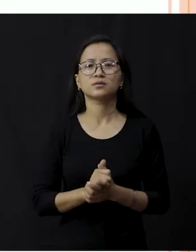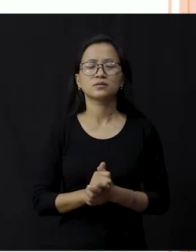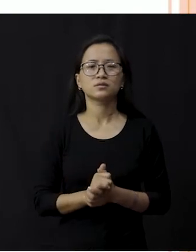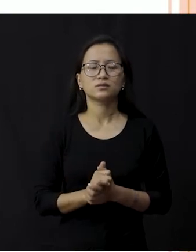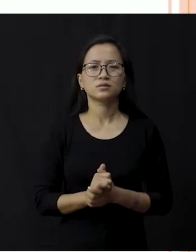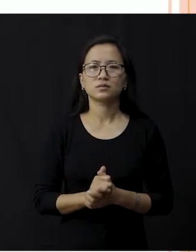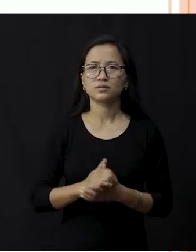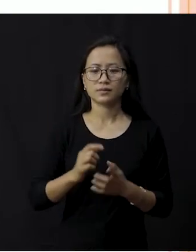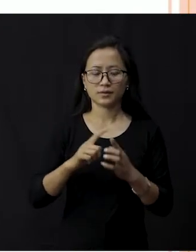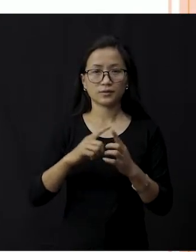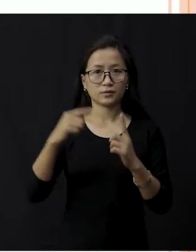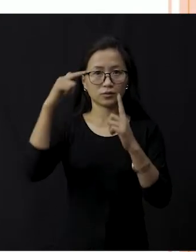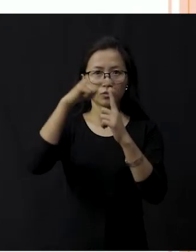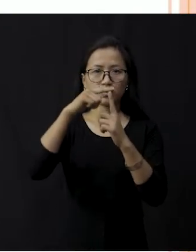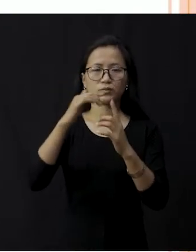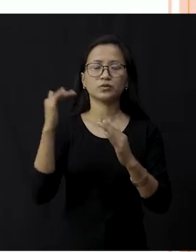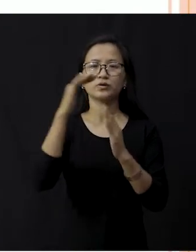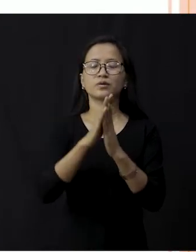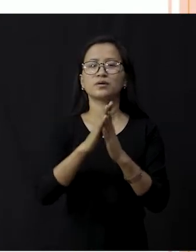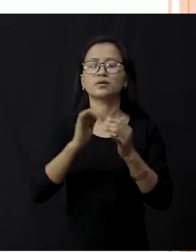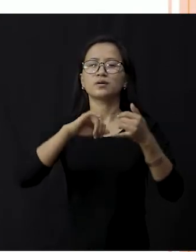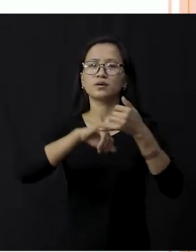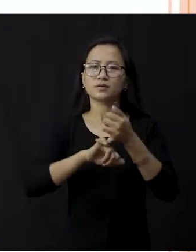at the top is saffron. Spelling,